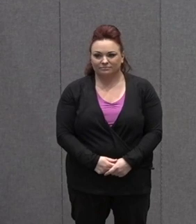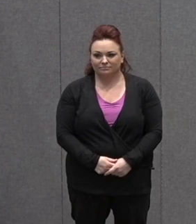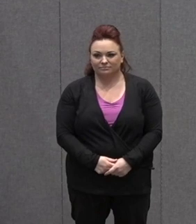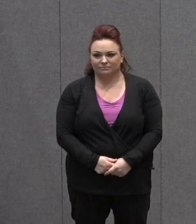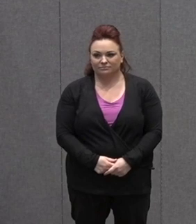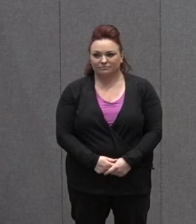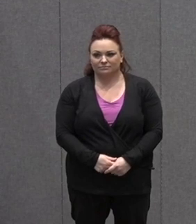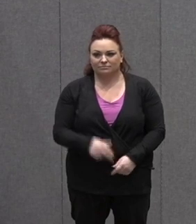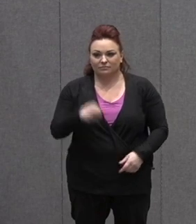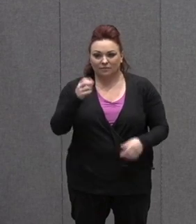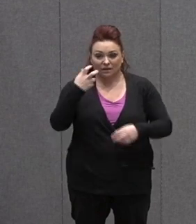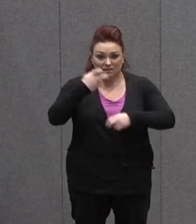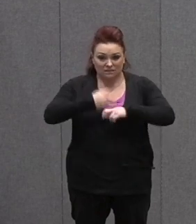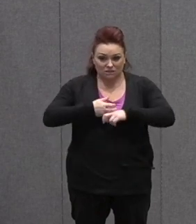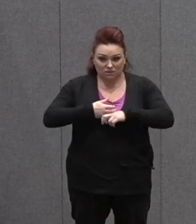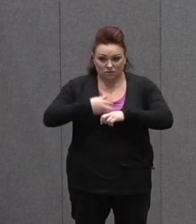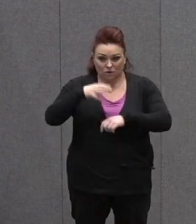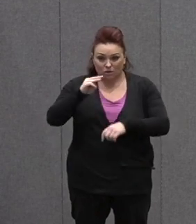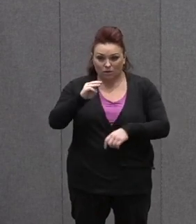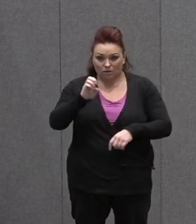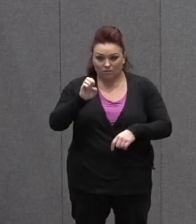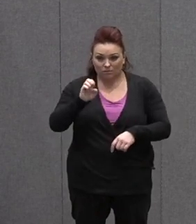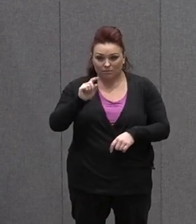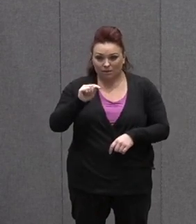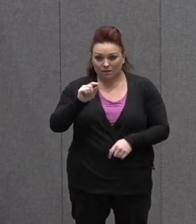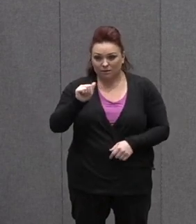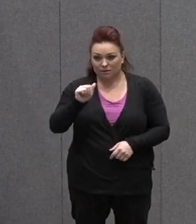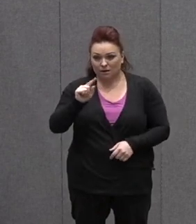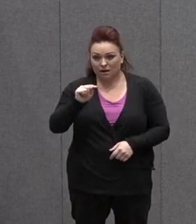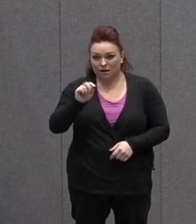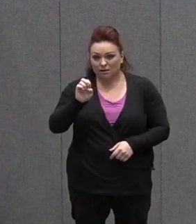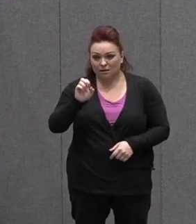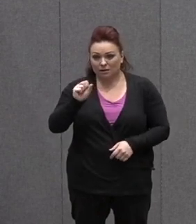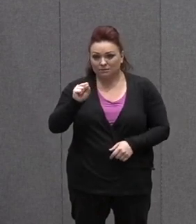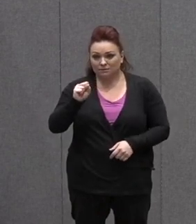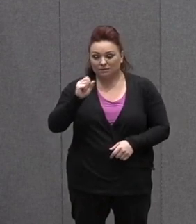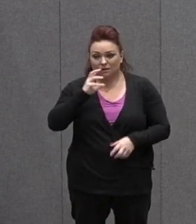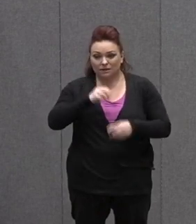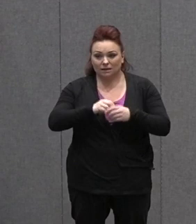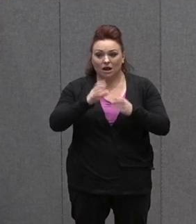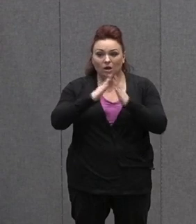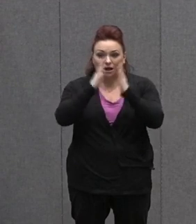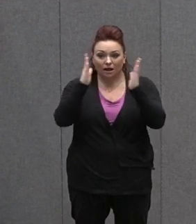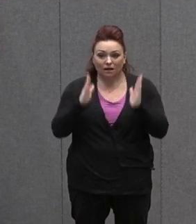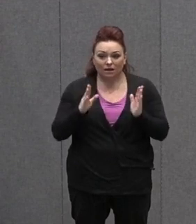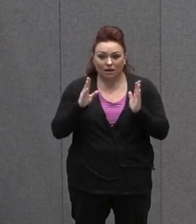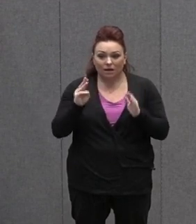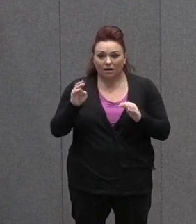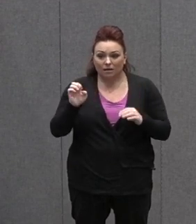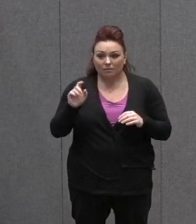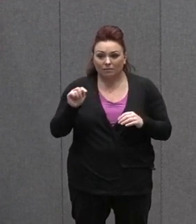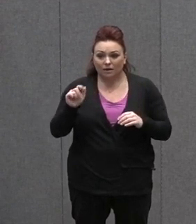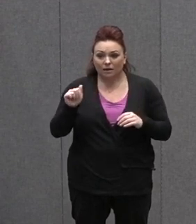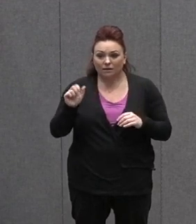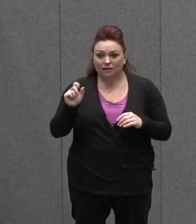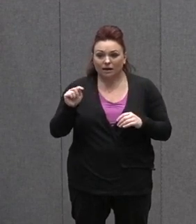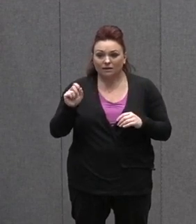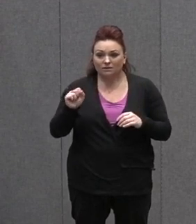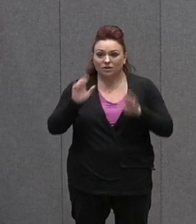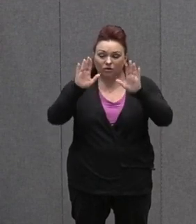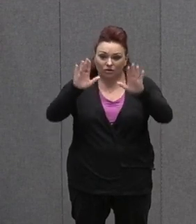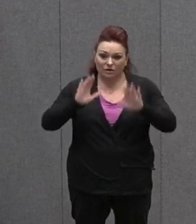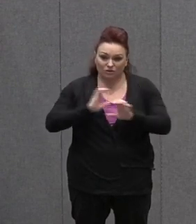Stone metates inside our casa. Metates are a place that you can make some super great